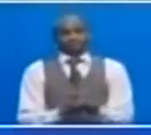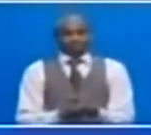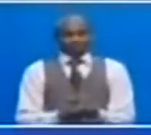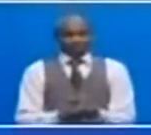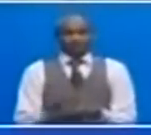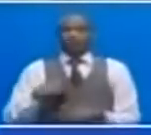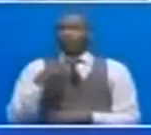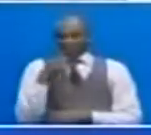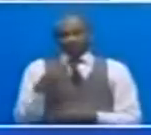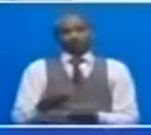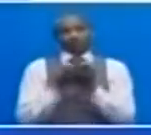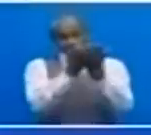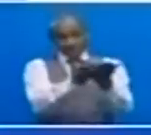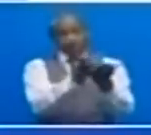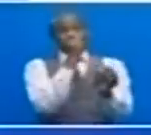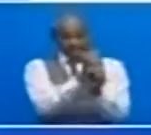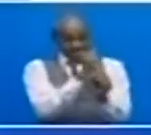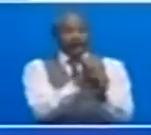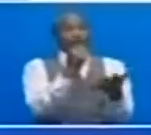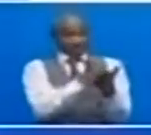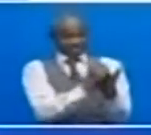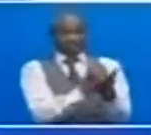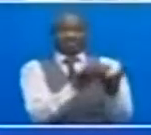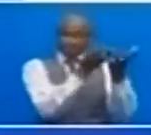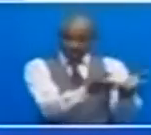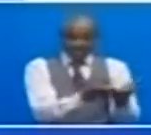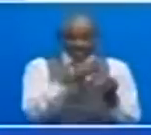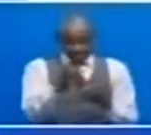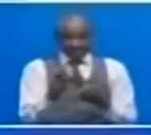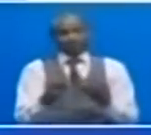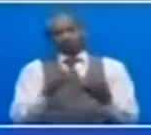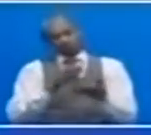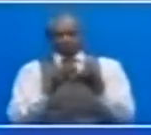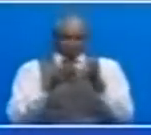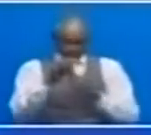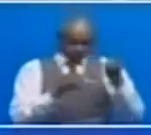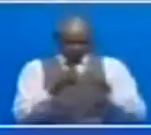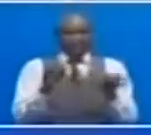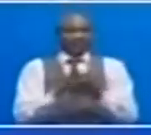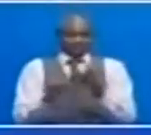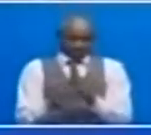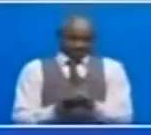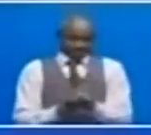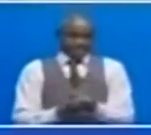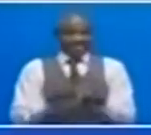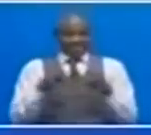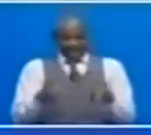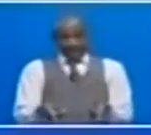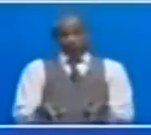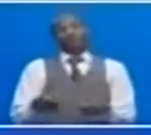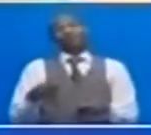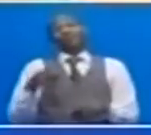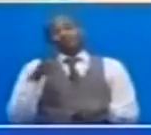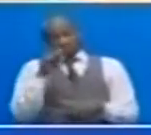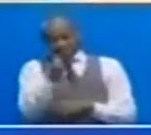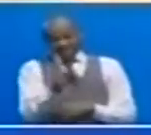We want to forward to Labour Office to make reconciliation. But until then, the fate of the